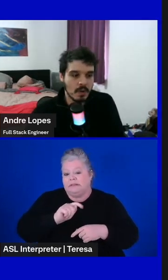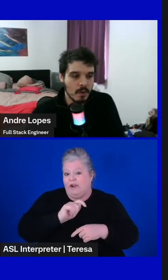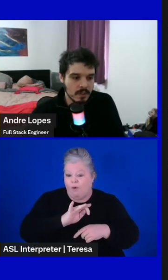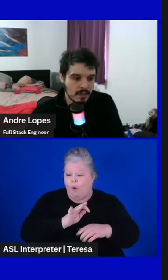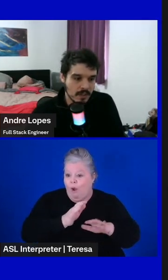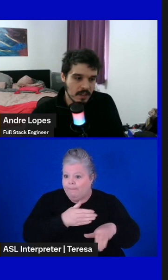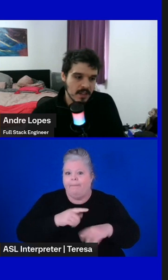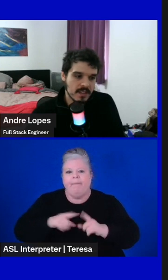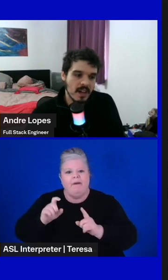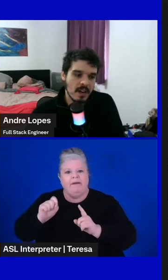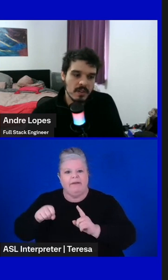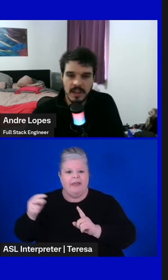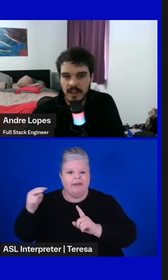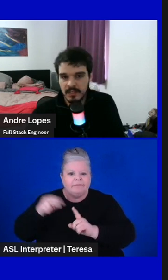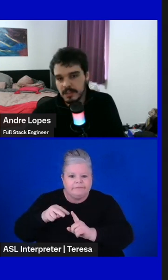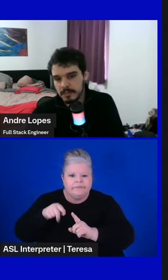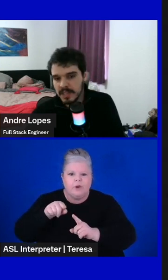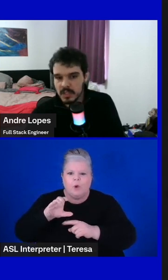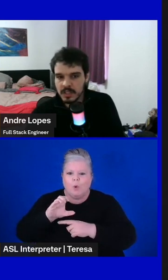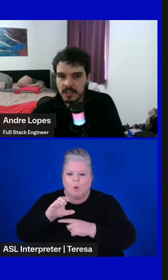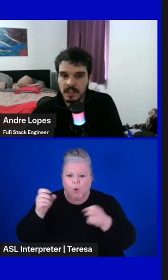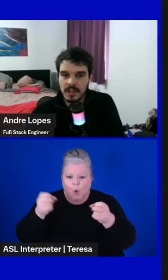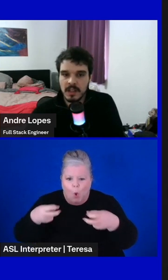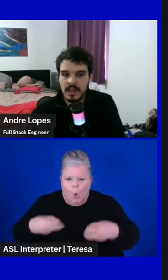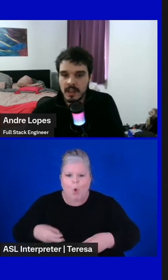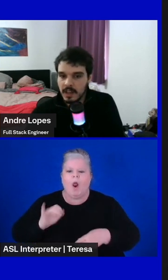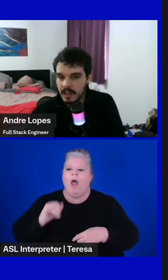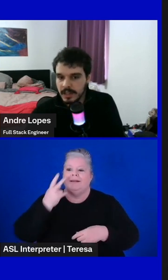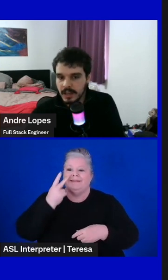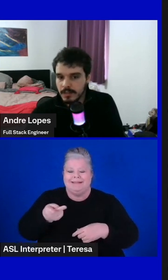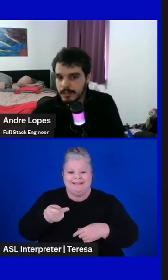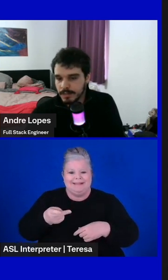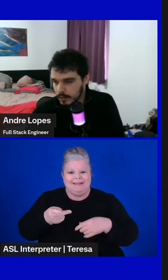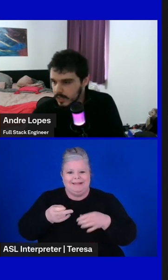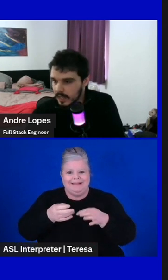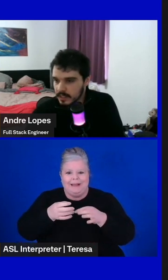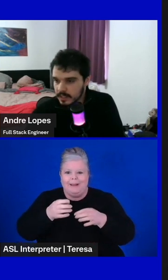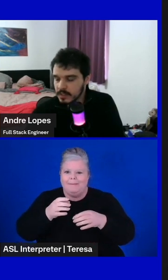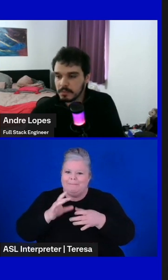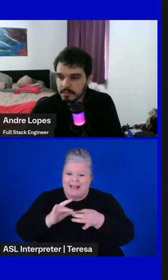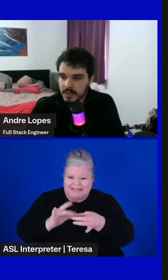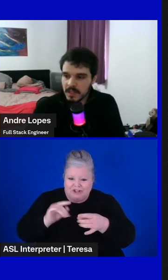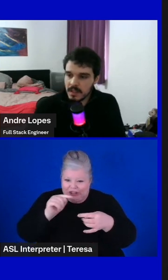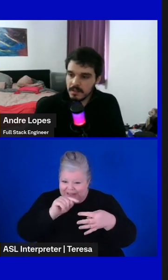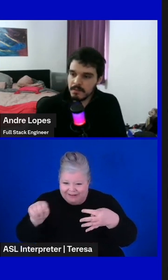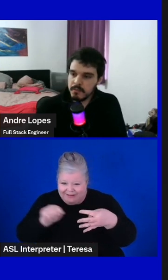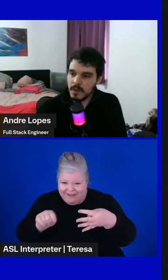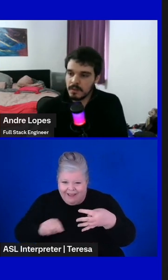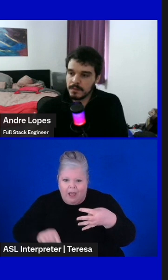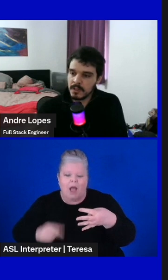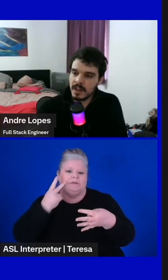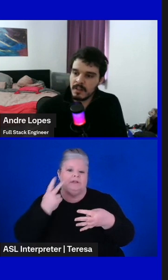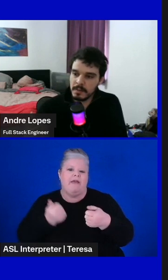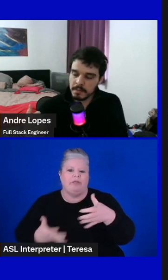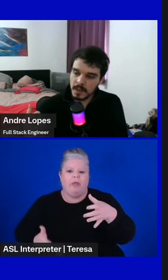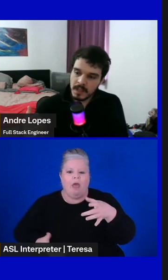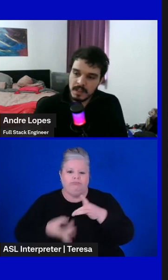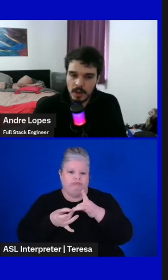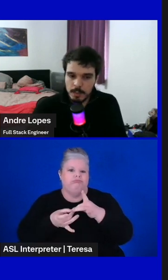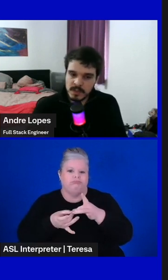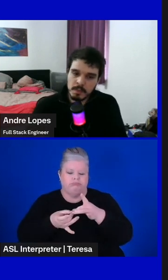go to your code and say, oh, okay, I have here messaging, and I have everything connected here. So from